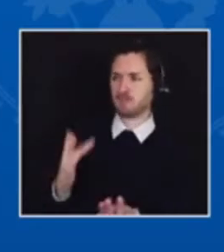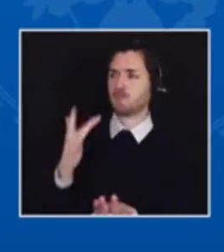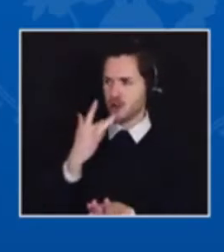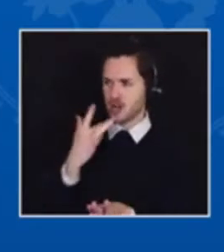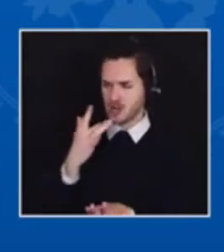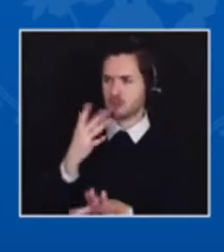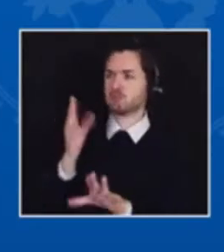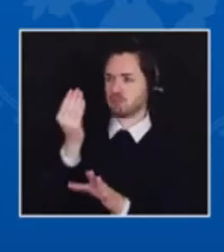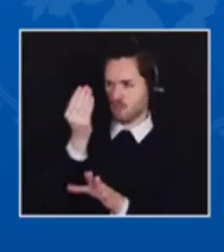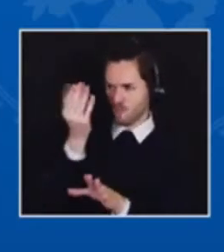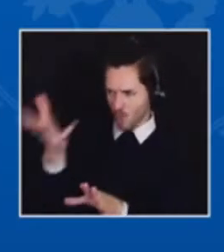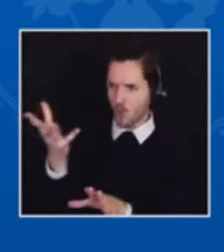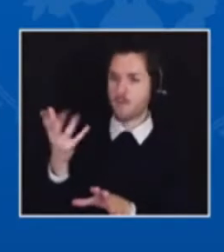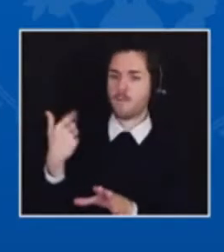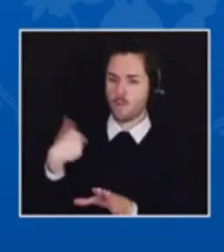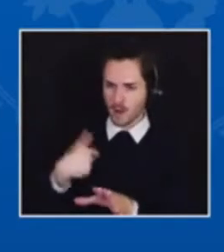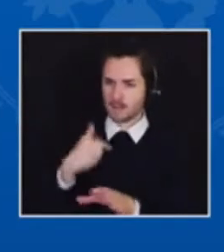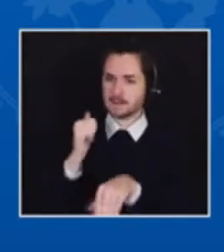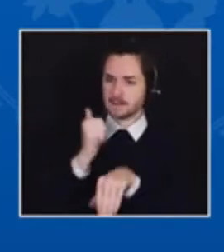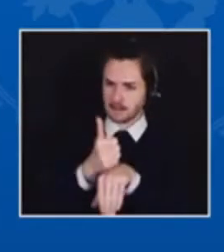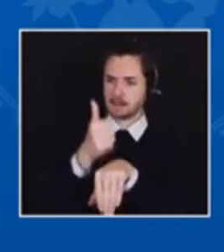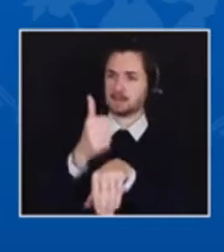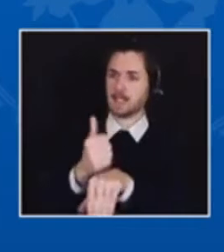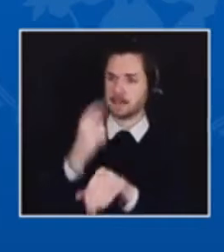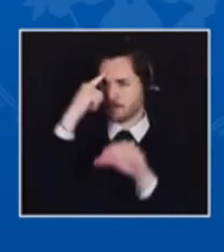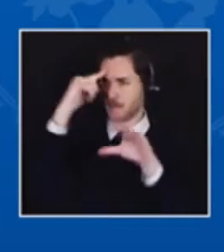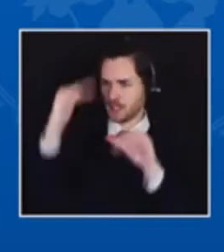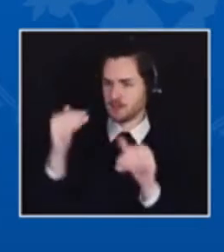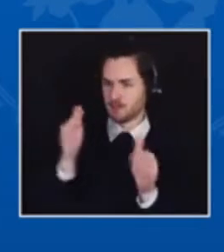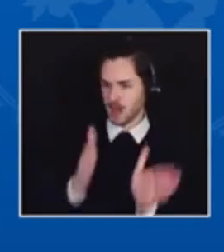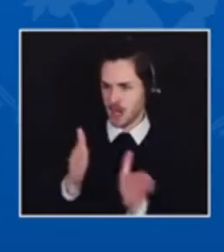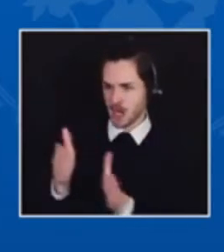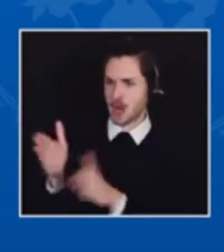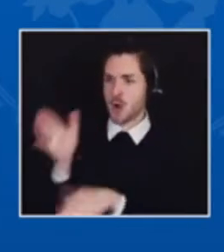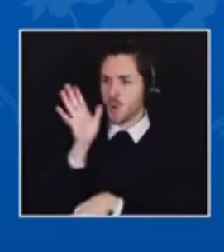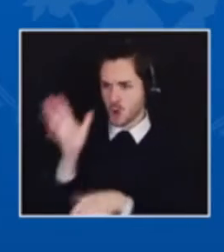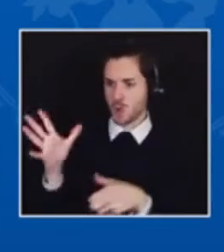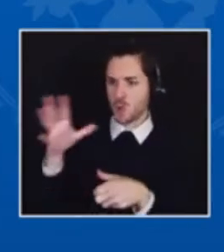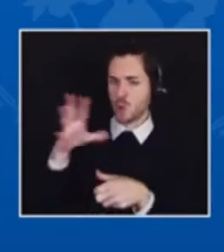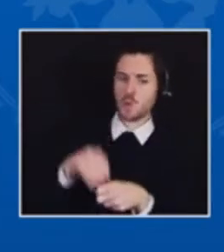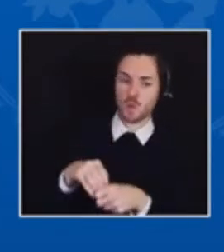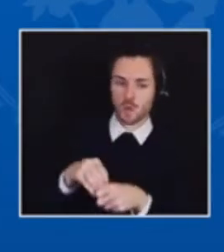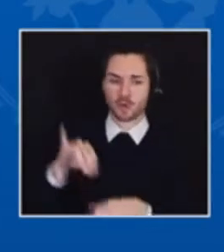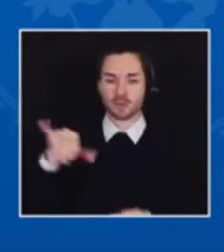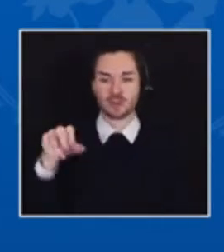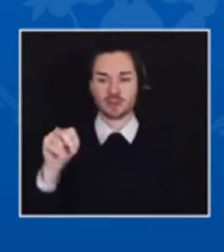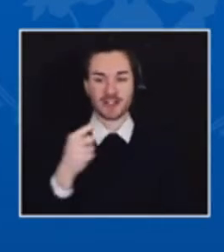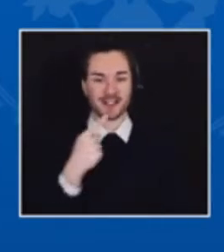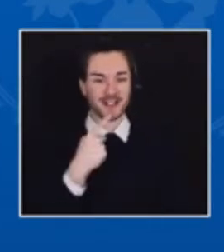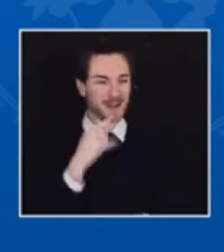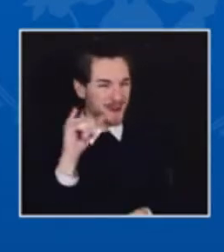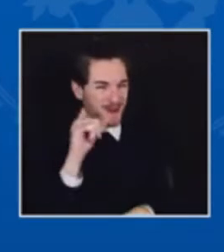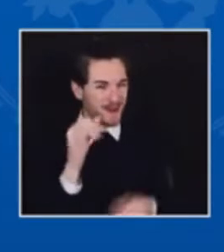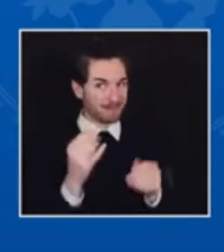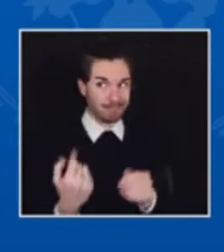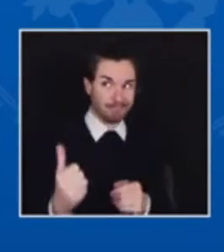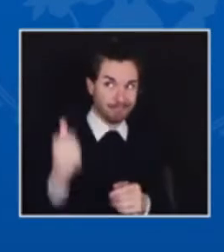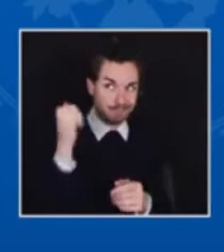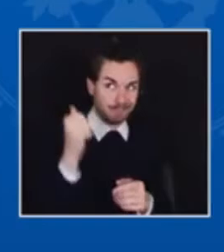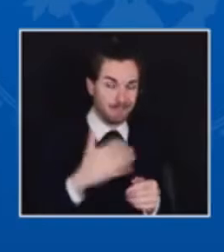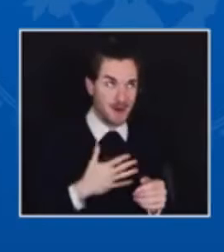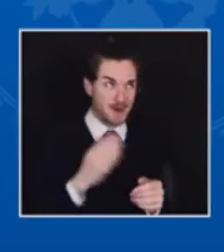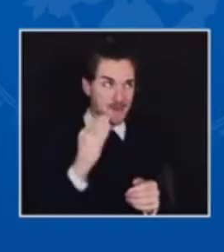safe and as you can see Sam we are obviously not not working in a transition office uh